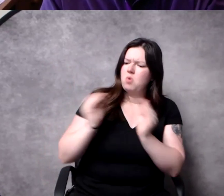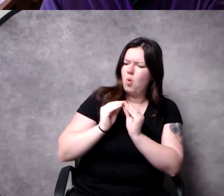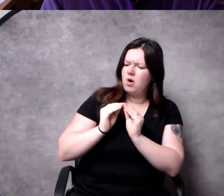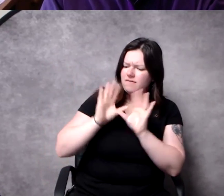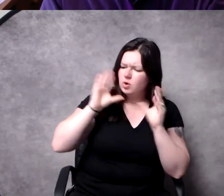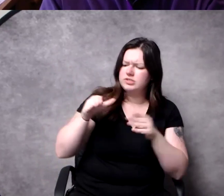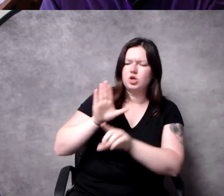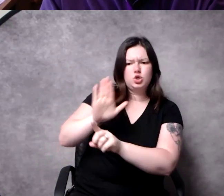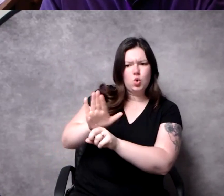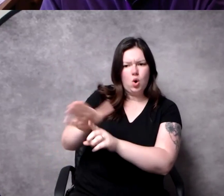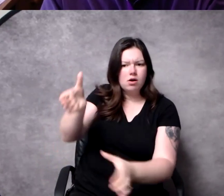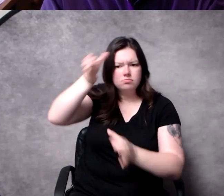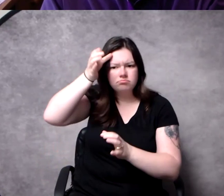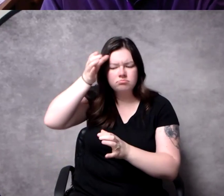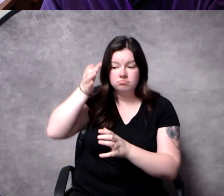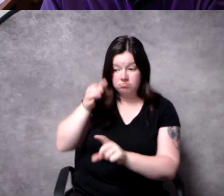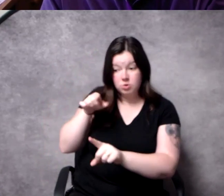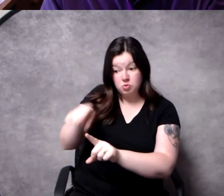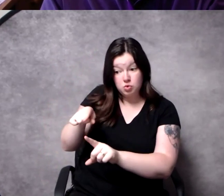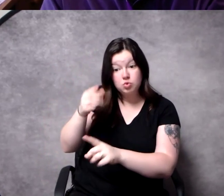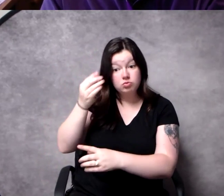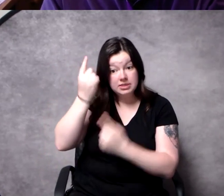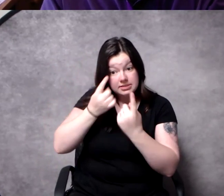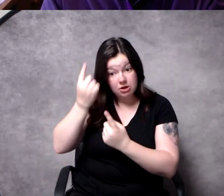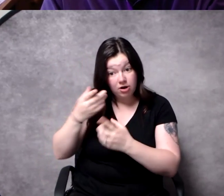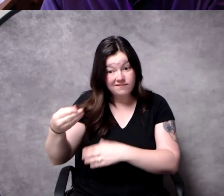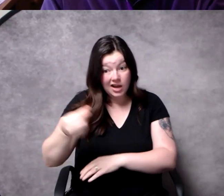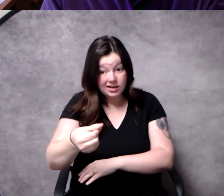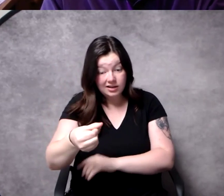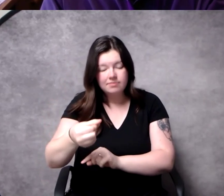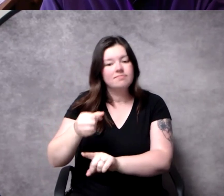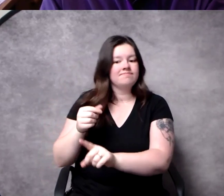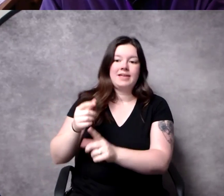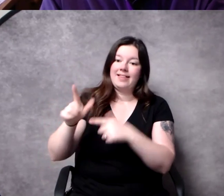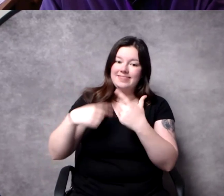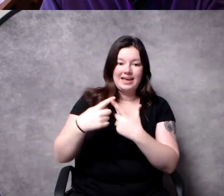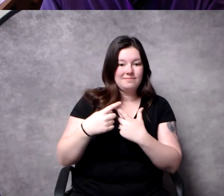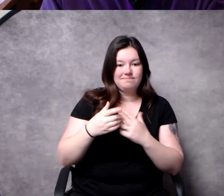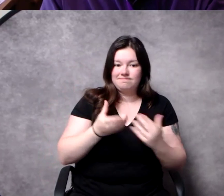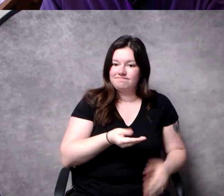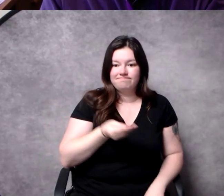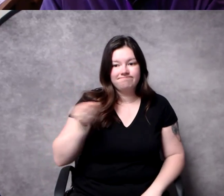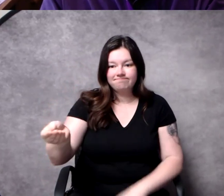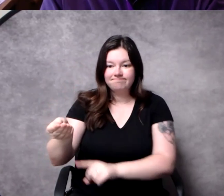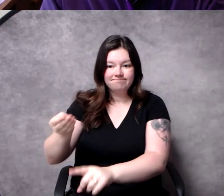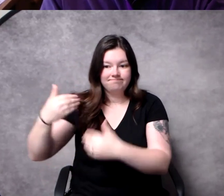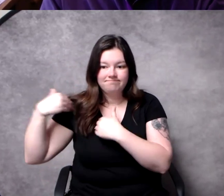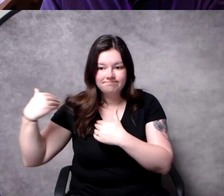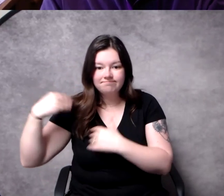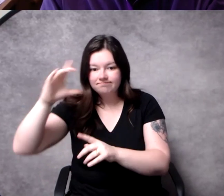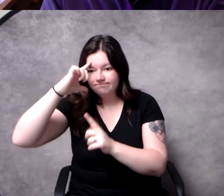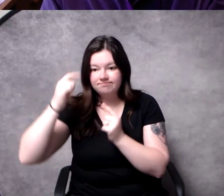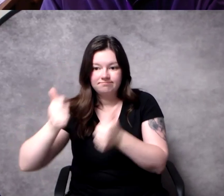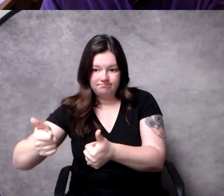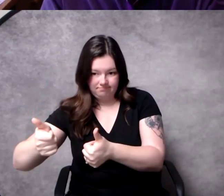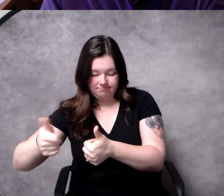it? And then NCI can make the decision whether they would be interested or not. And if NCI may be